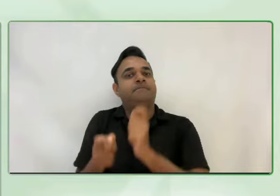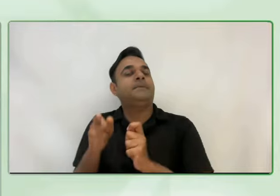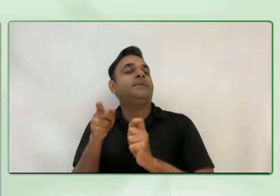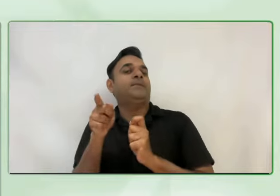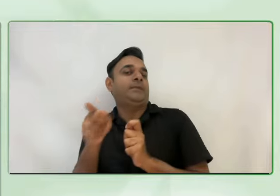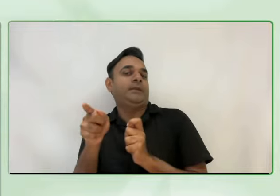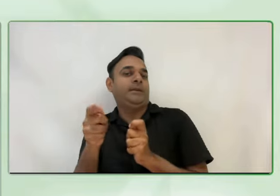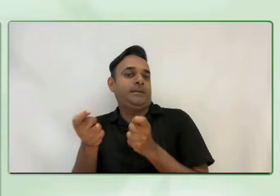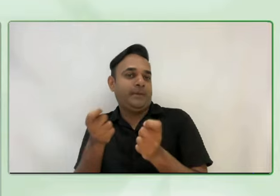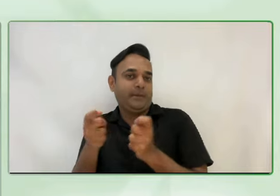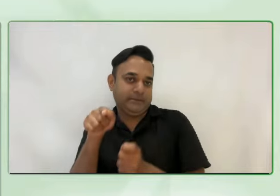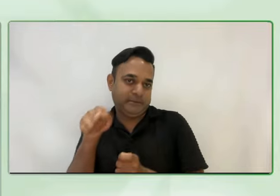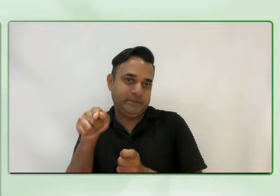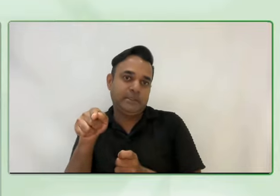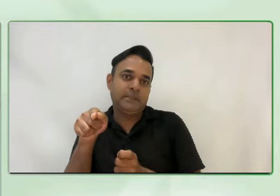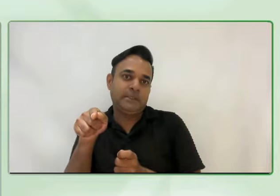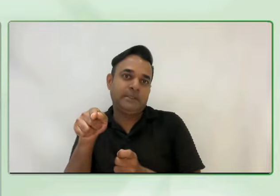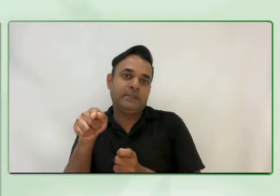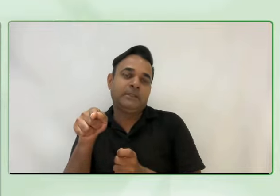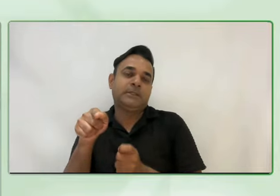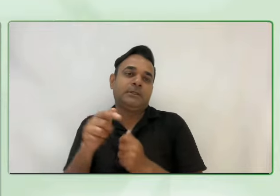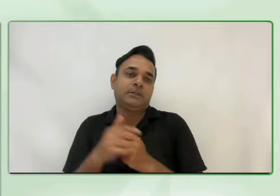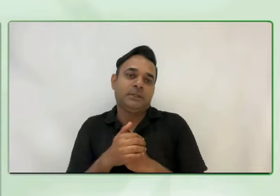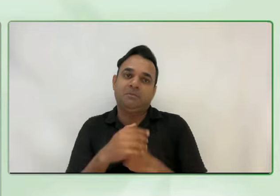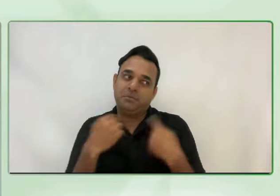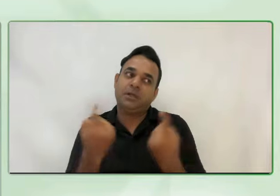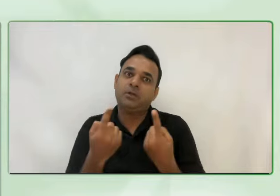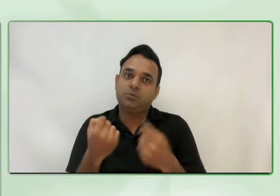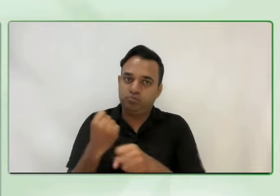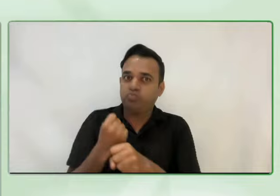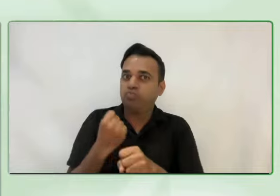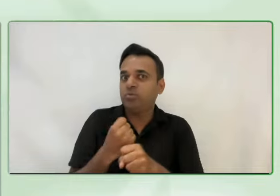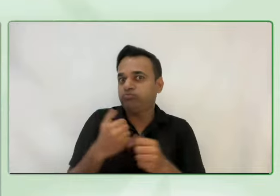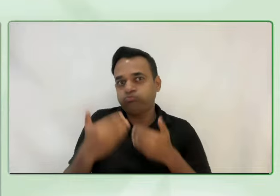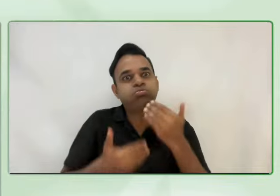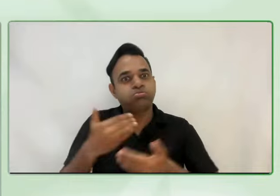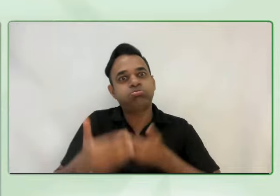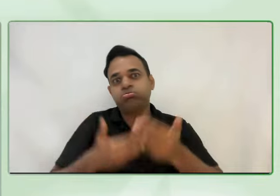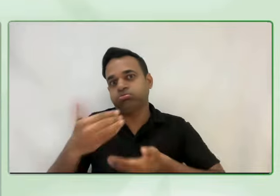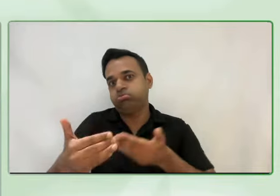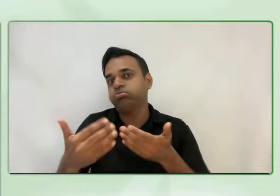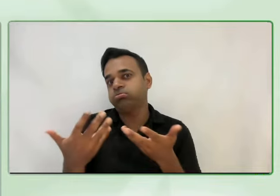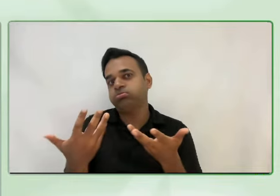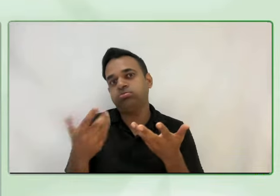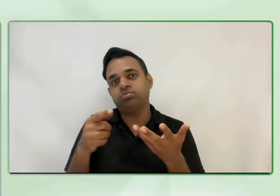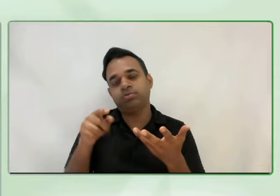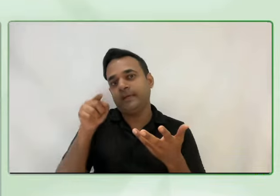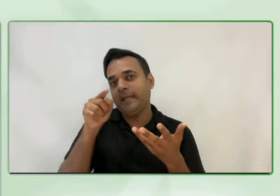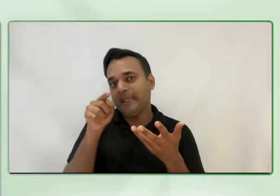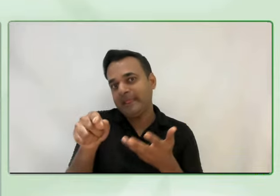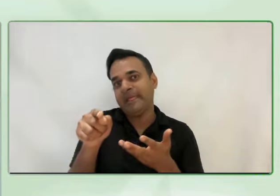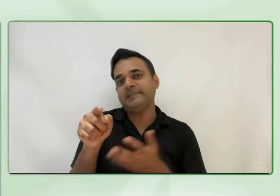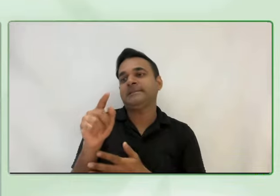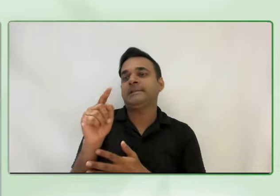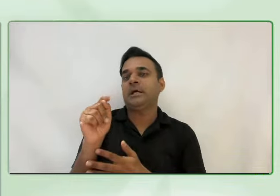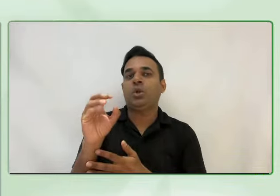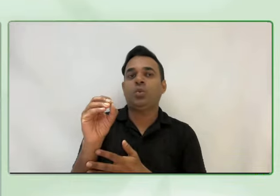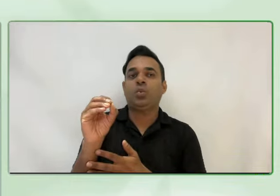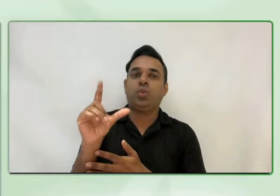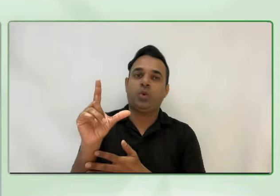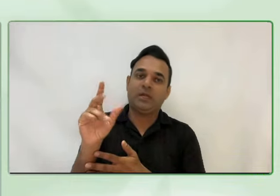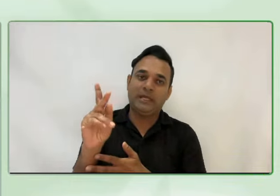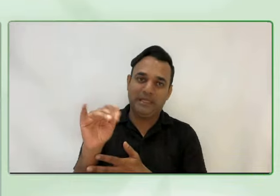guidance how to speak to our leaders, what are the things that we need to look at. So it's really